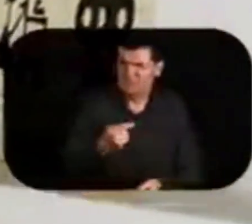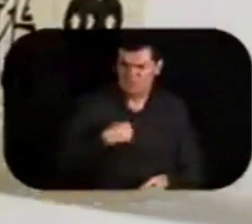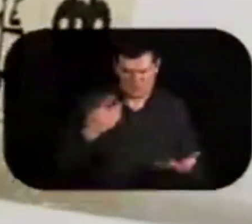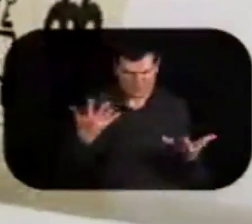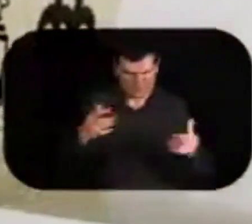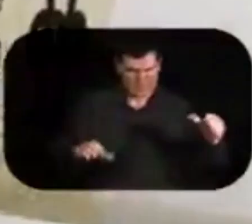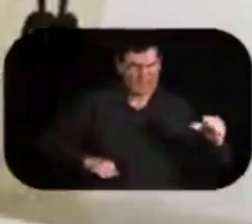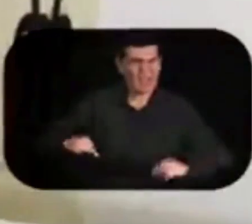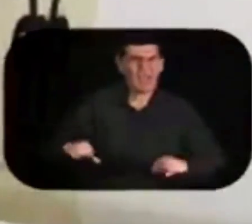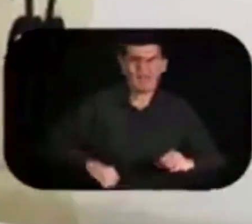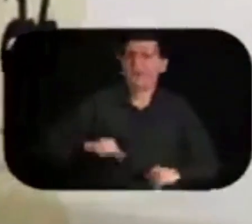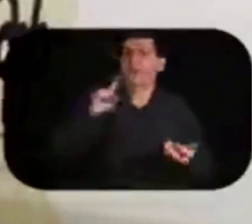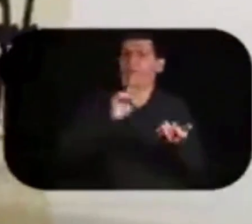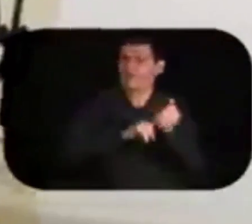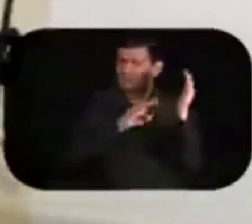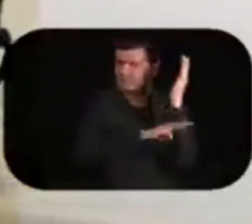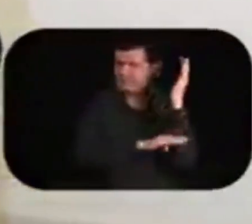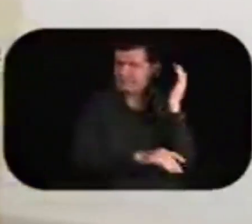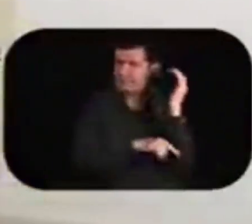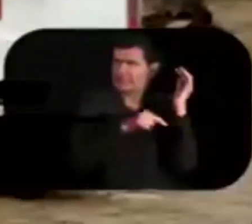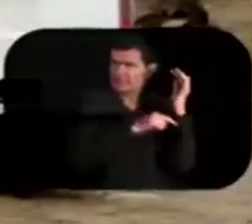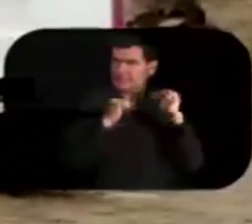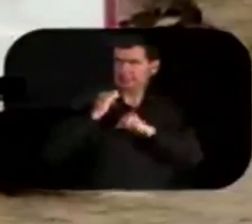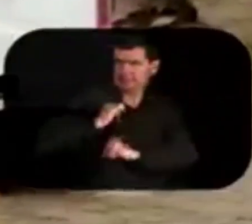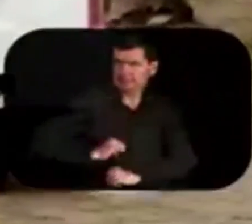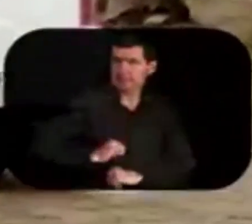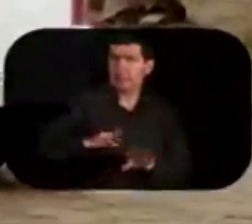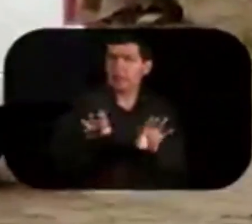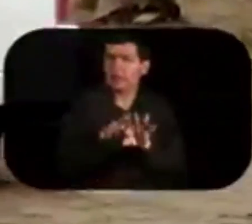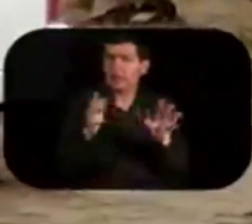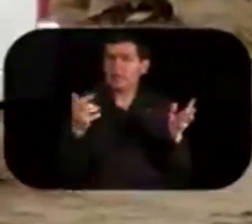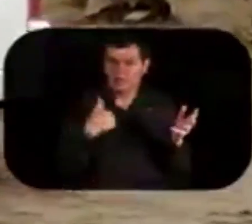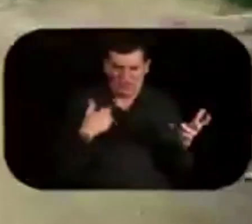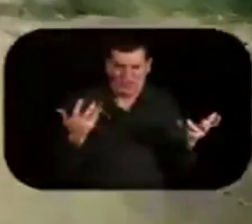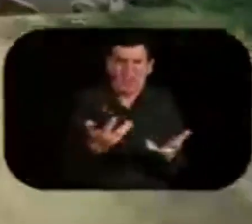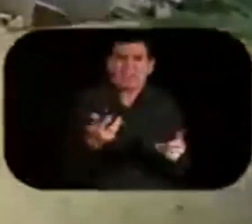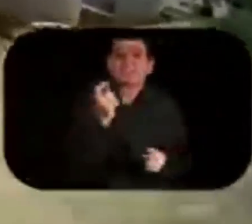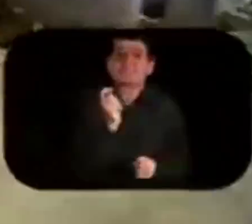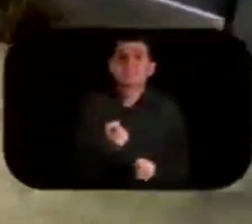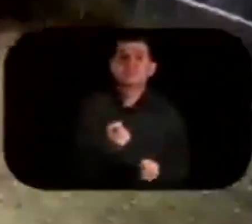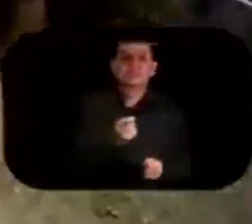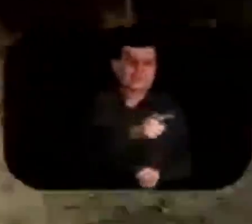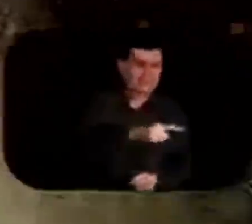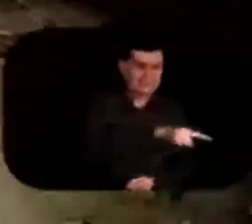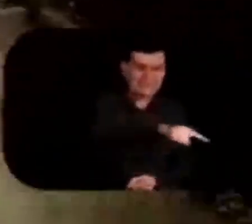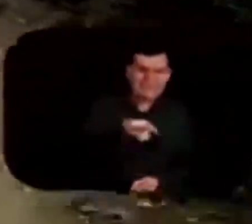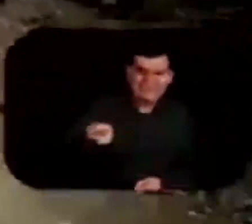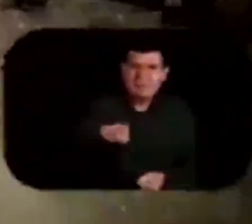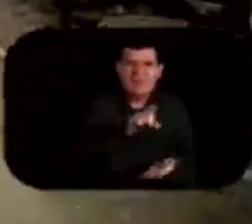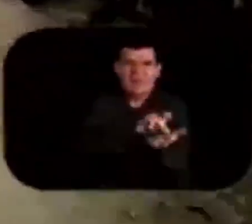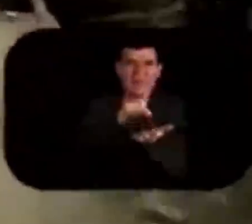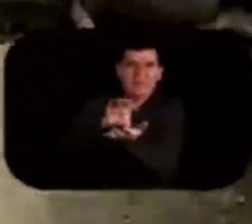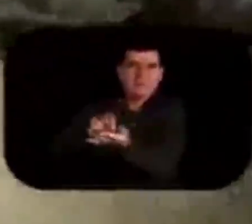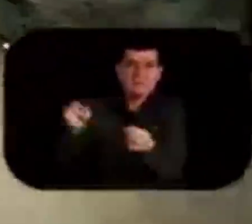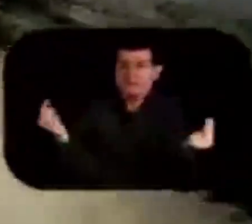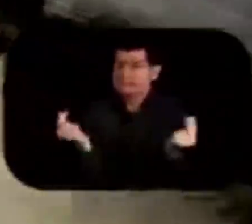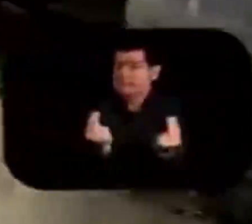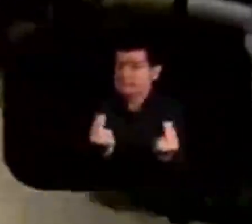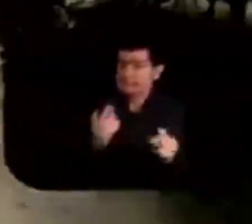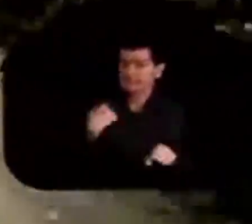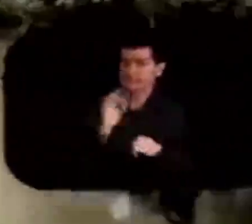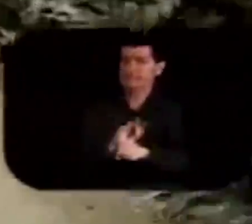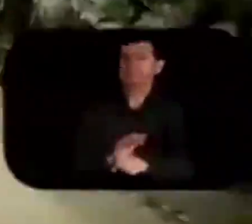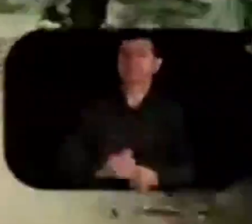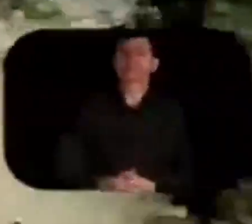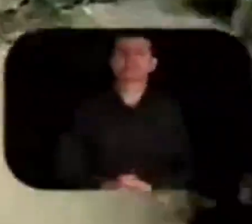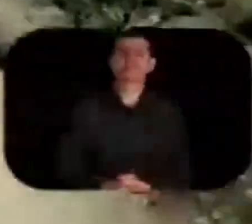Piña Palmera is more than activities and services. Our activities are directed to the needs of